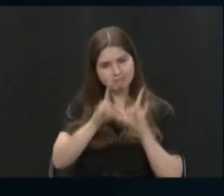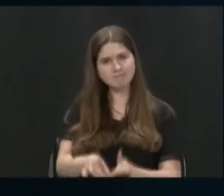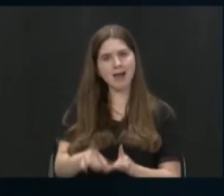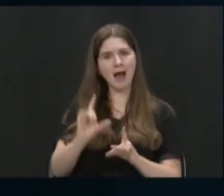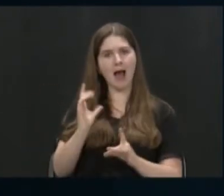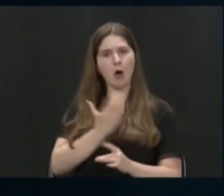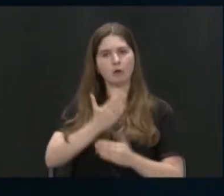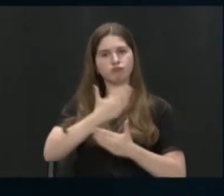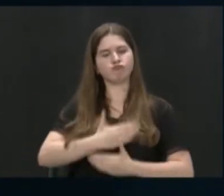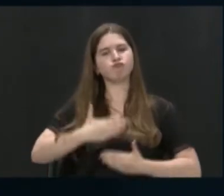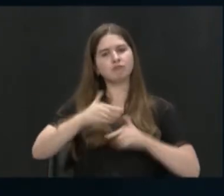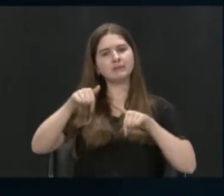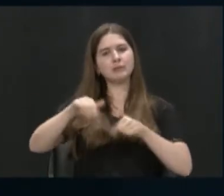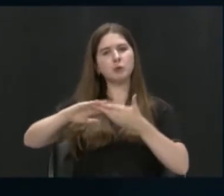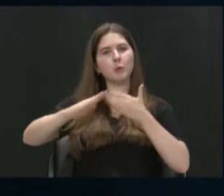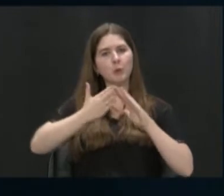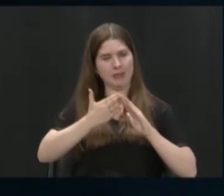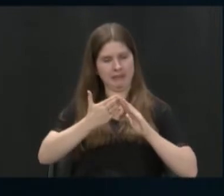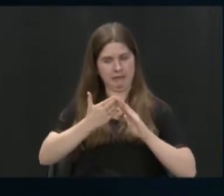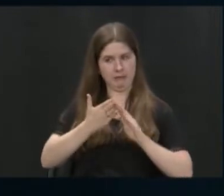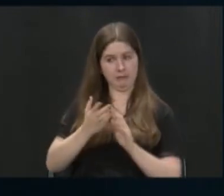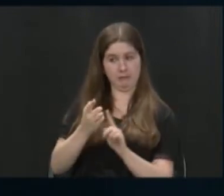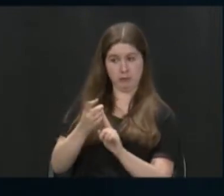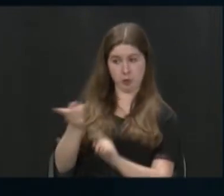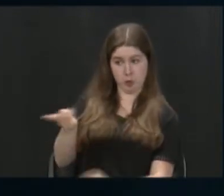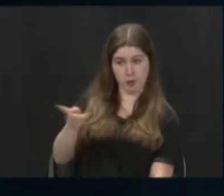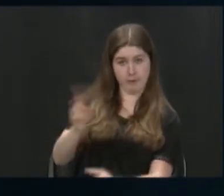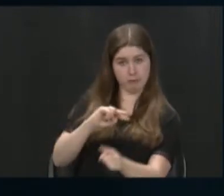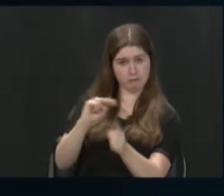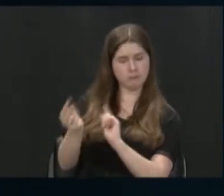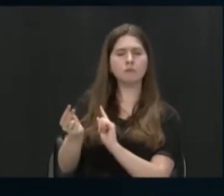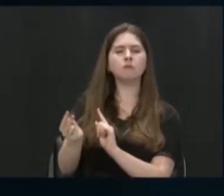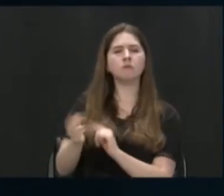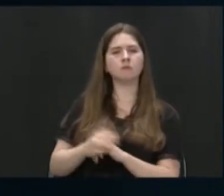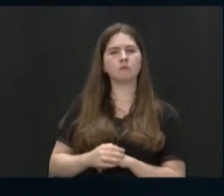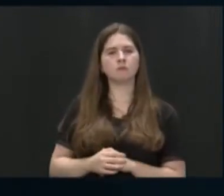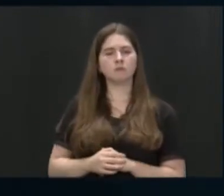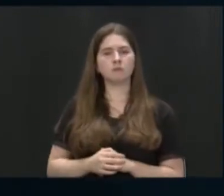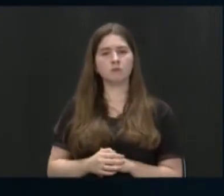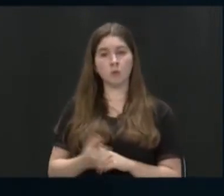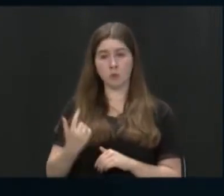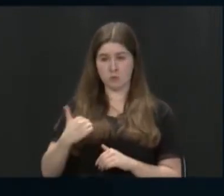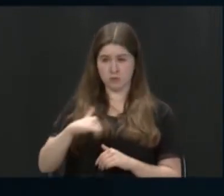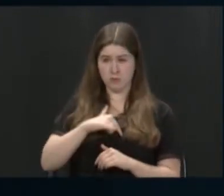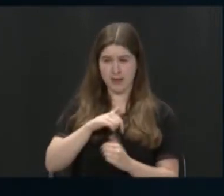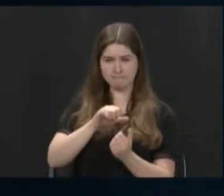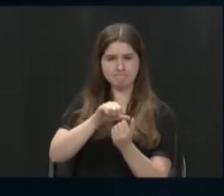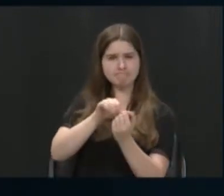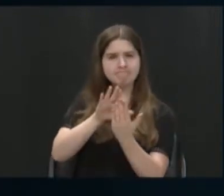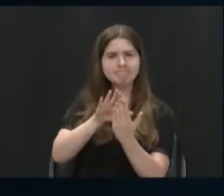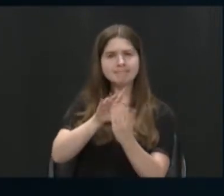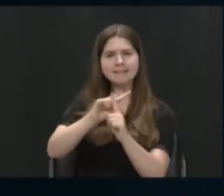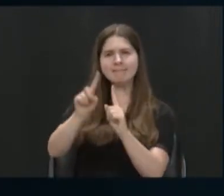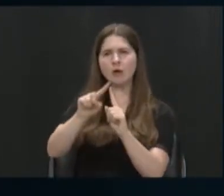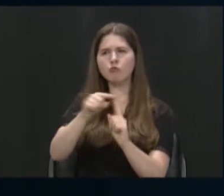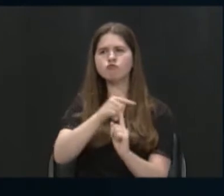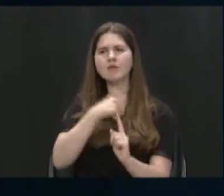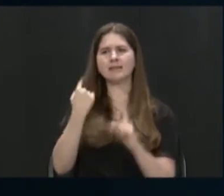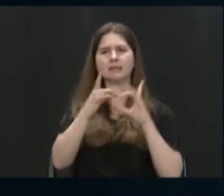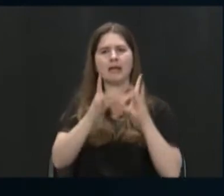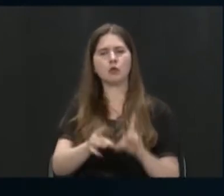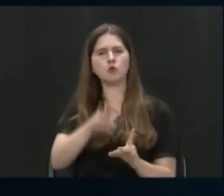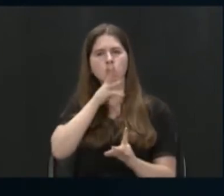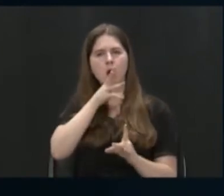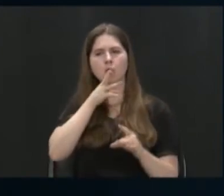community. From either of your perspectives, what are some of the risks that we face with respect to the rivers or to our